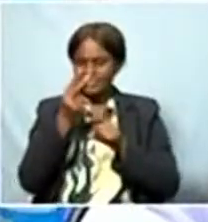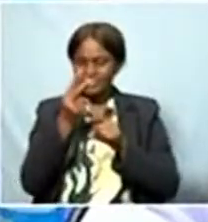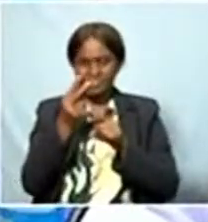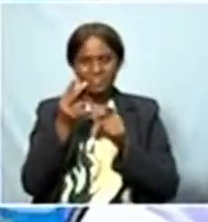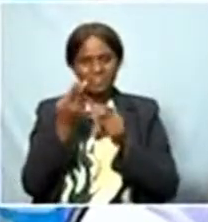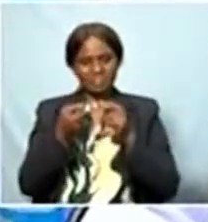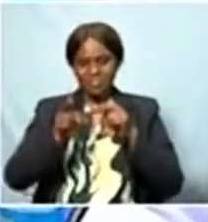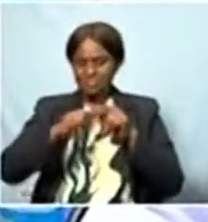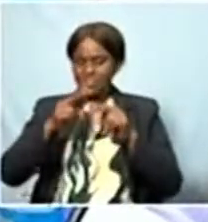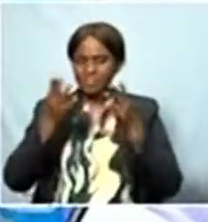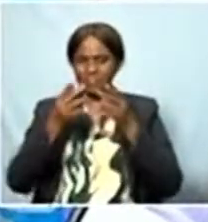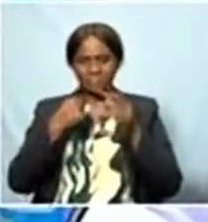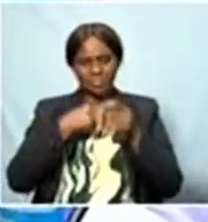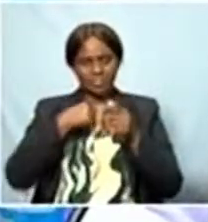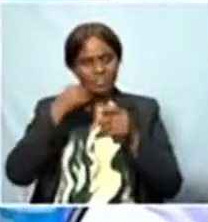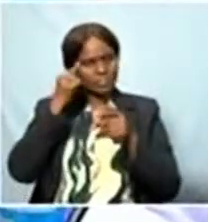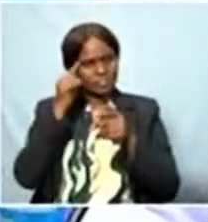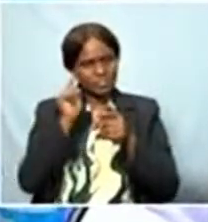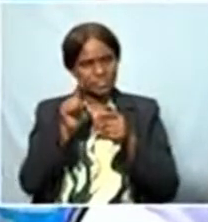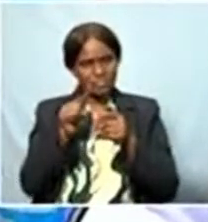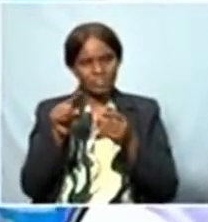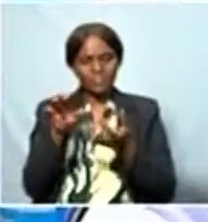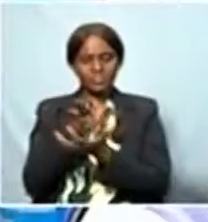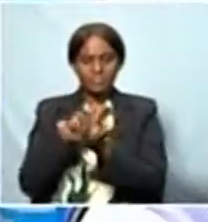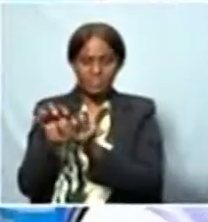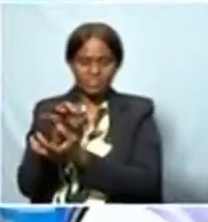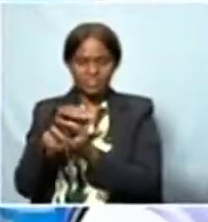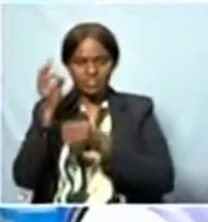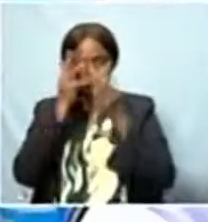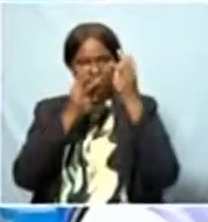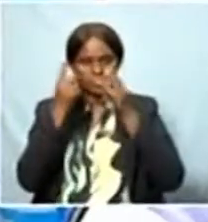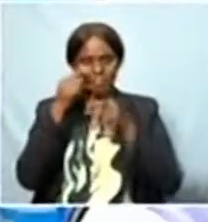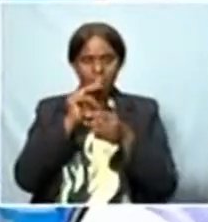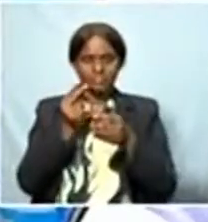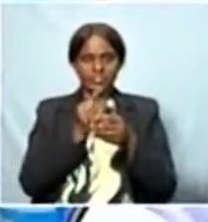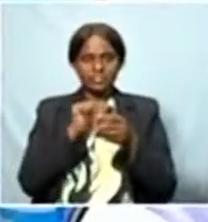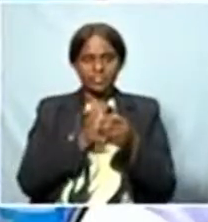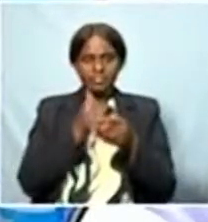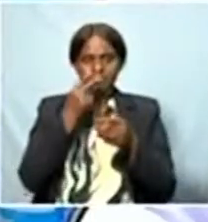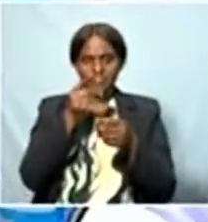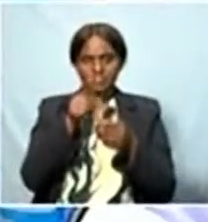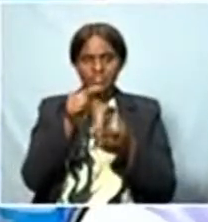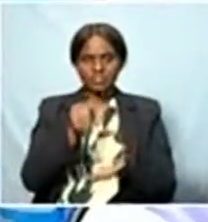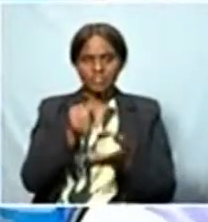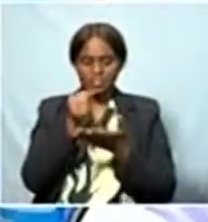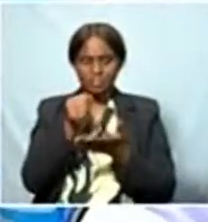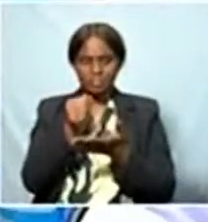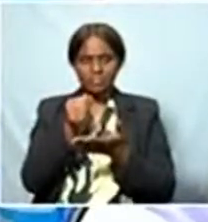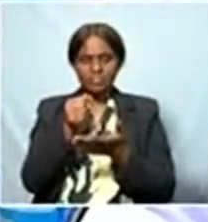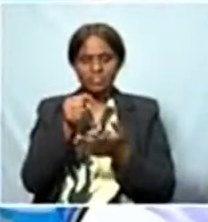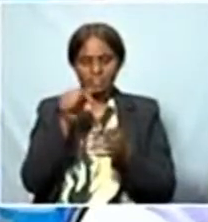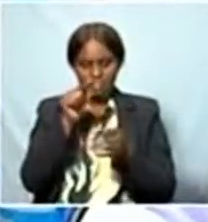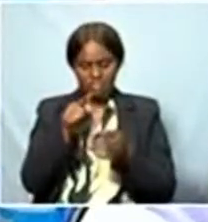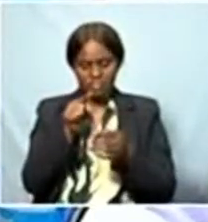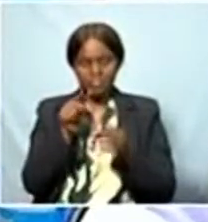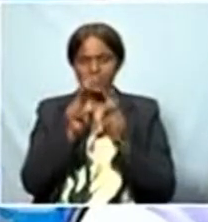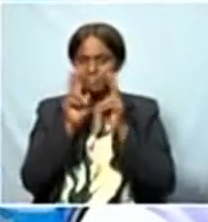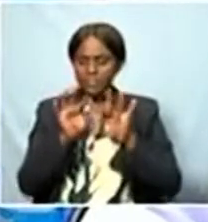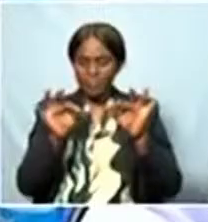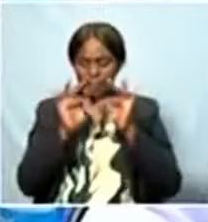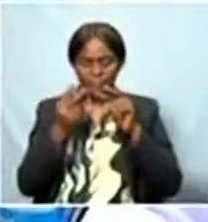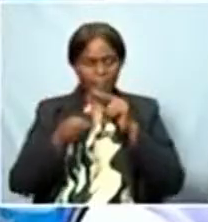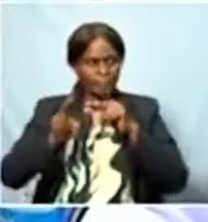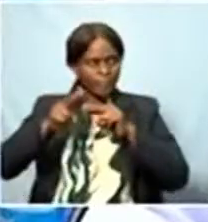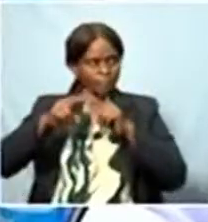significant increase, and I think that's that's worrying for us. When you look at the budgetary allocations, you can see significant increase